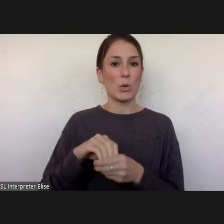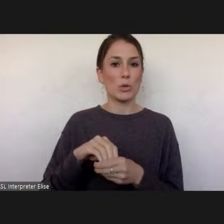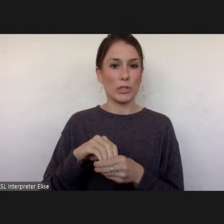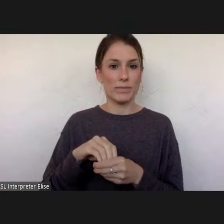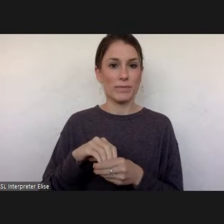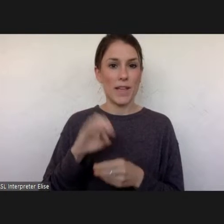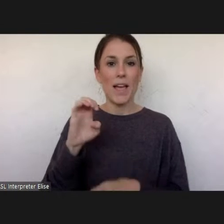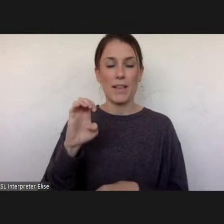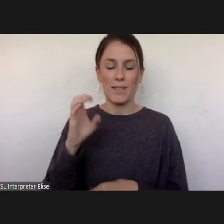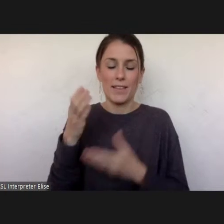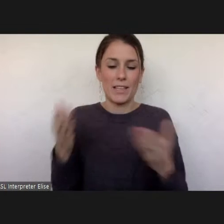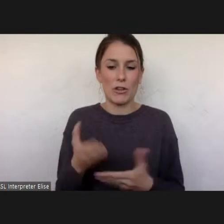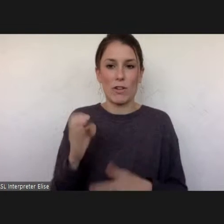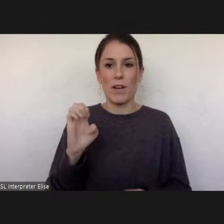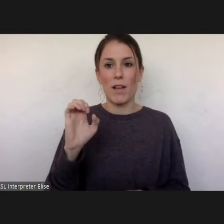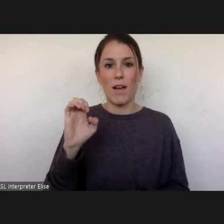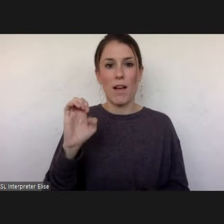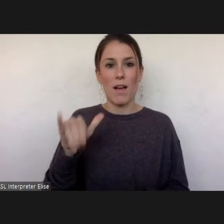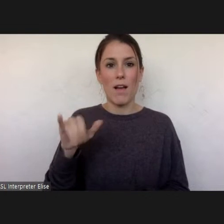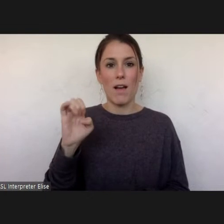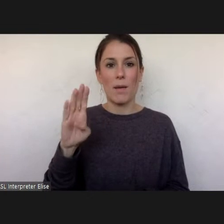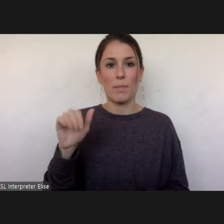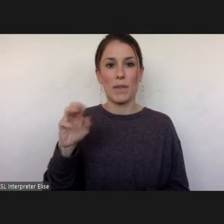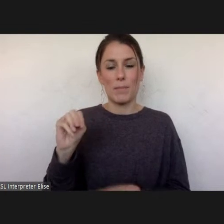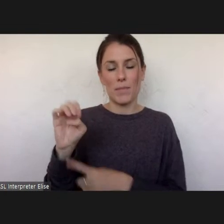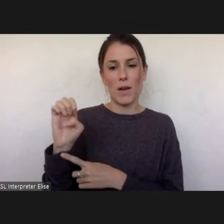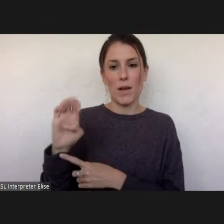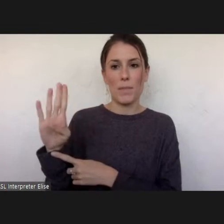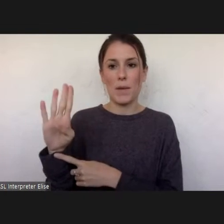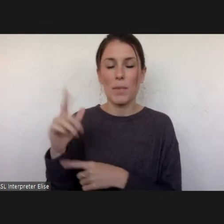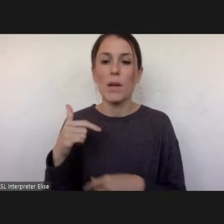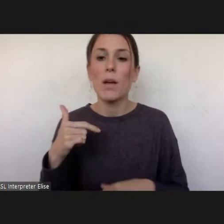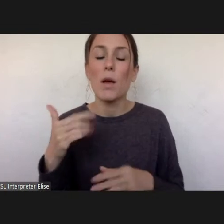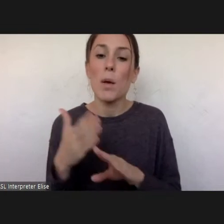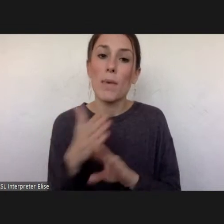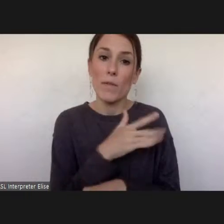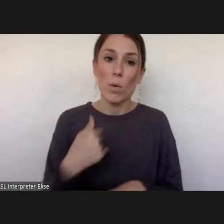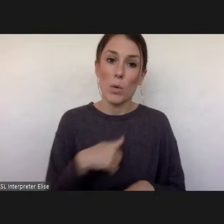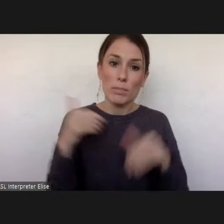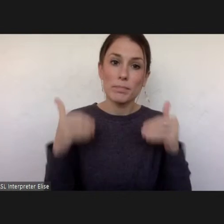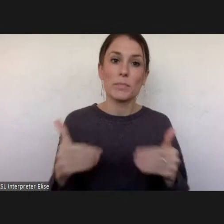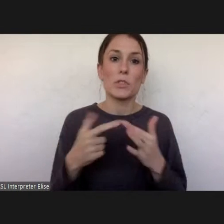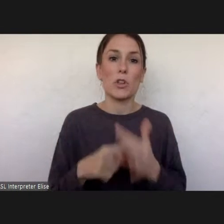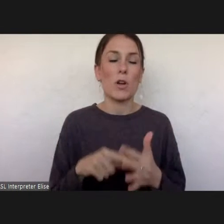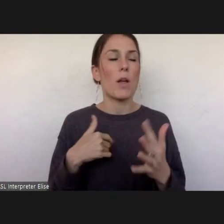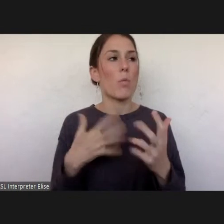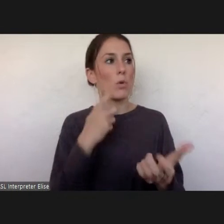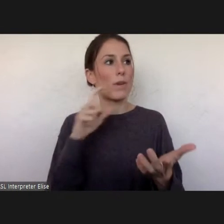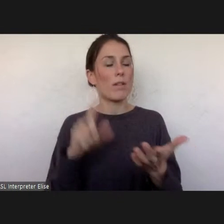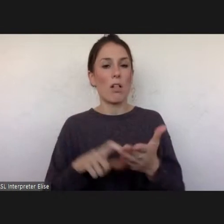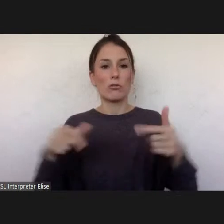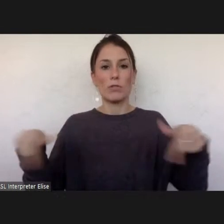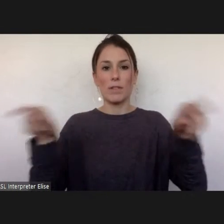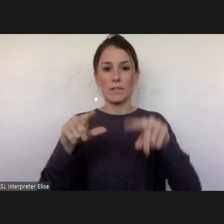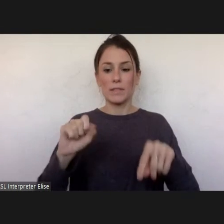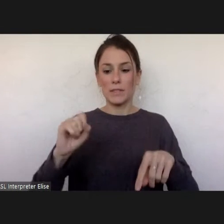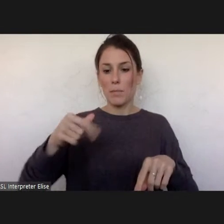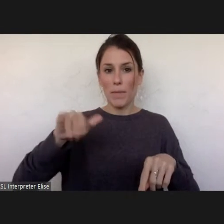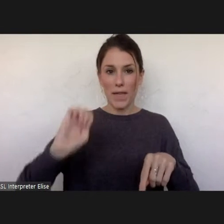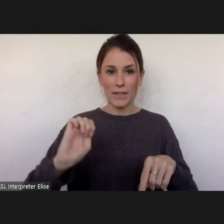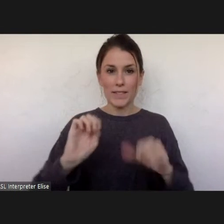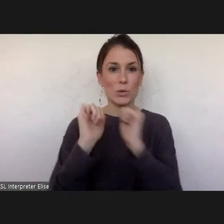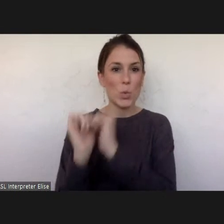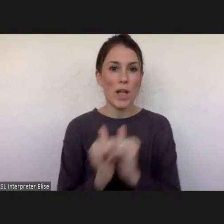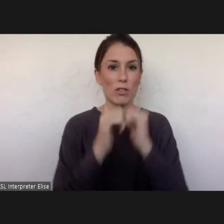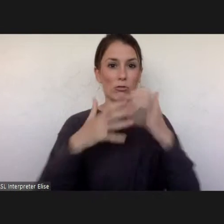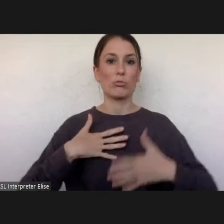Before we dive into today's event, I'd like us all to acknowledge this space and take a collective breath